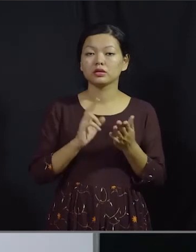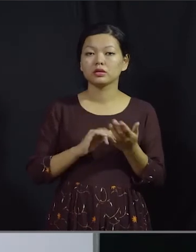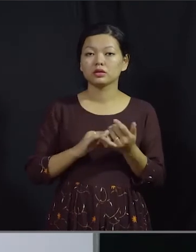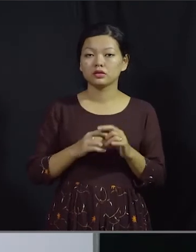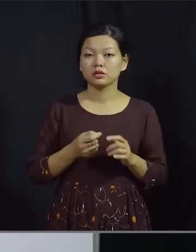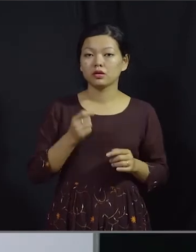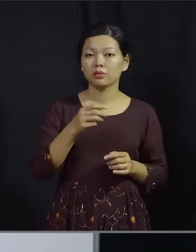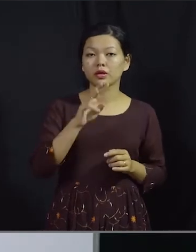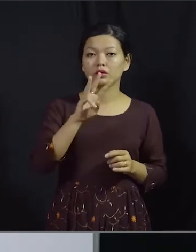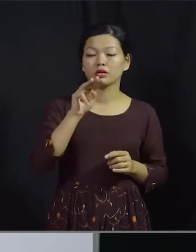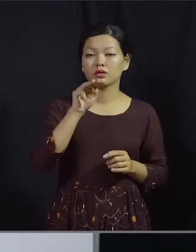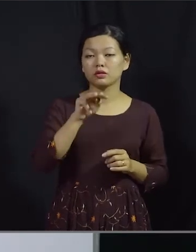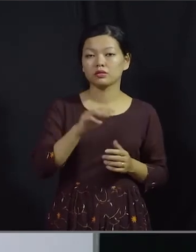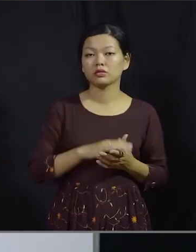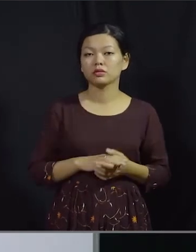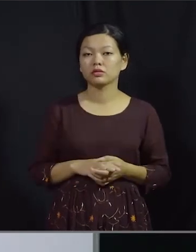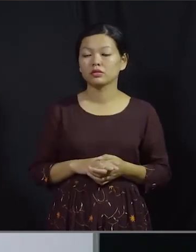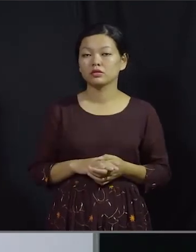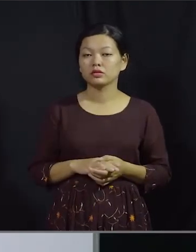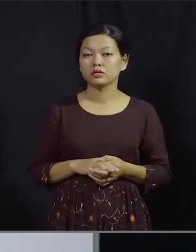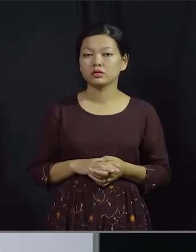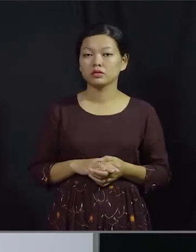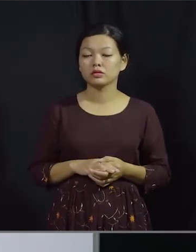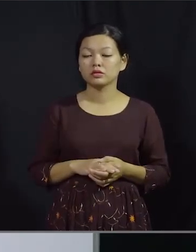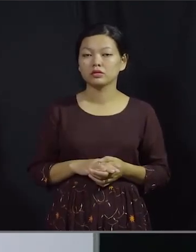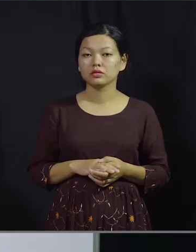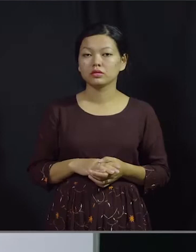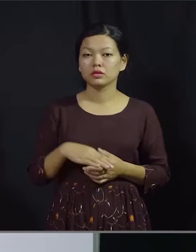was settled already, 3,000. That